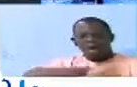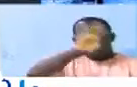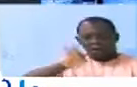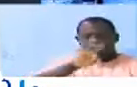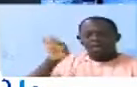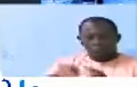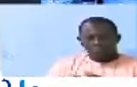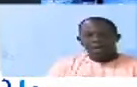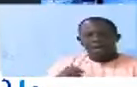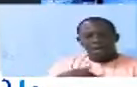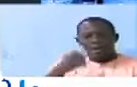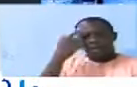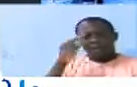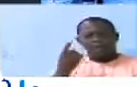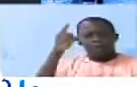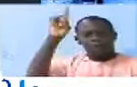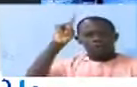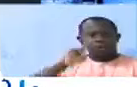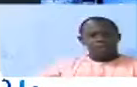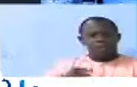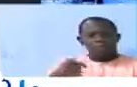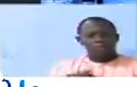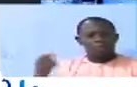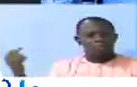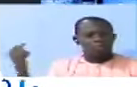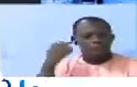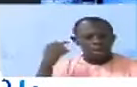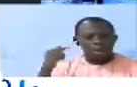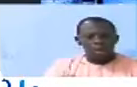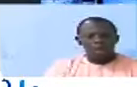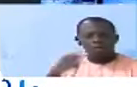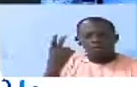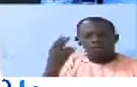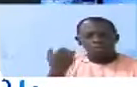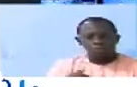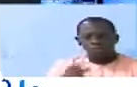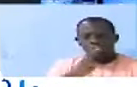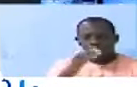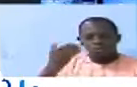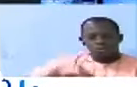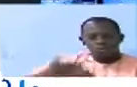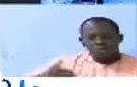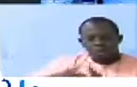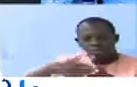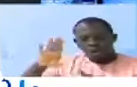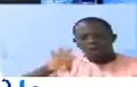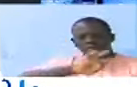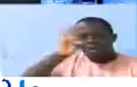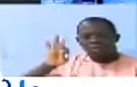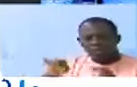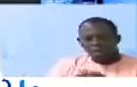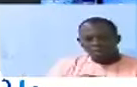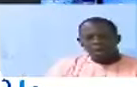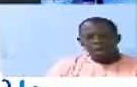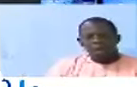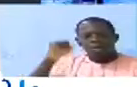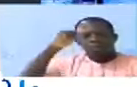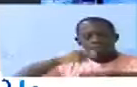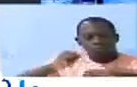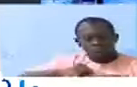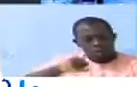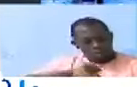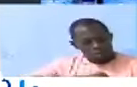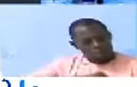first time that I'm hearing that, whether or not two people who are very close would go ahead and torture his own